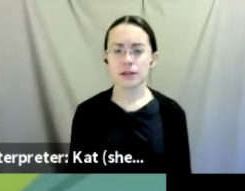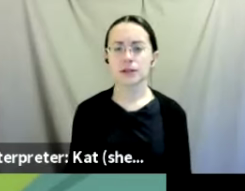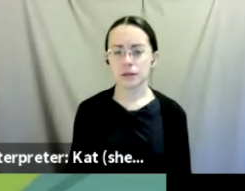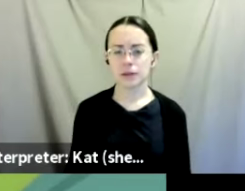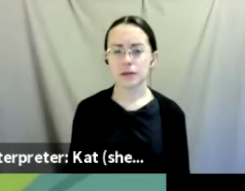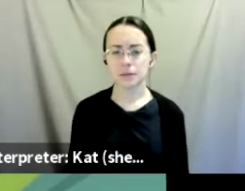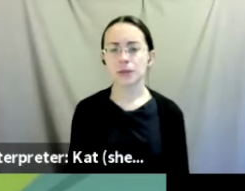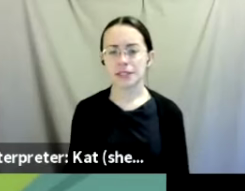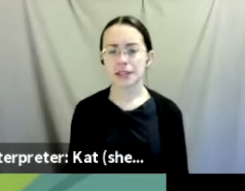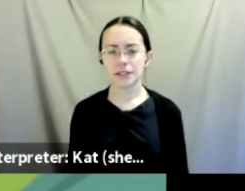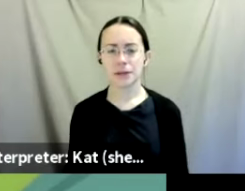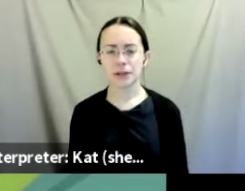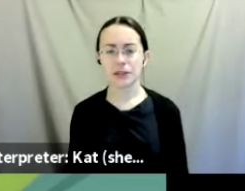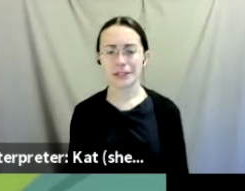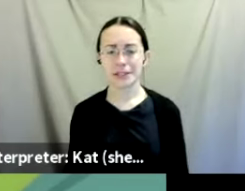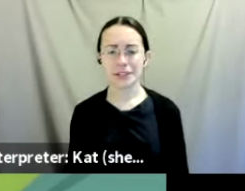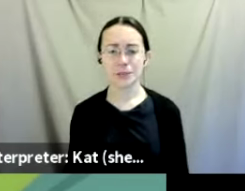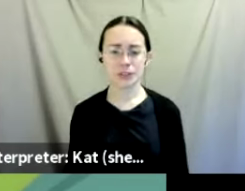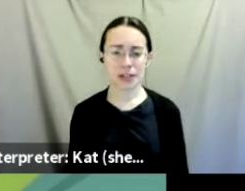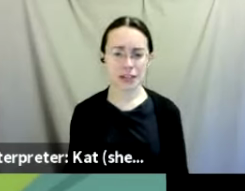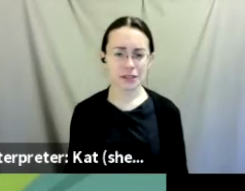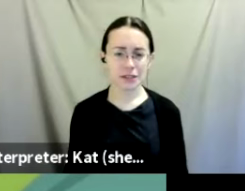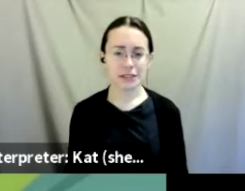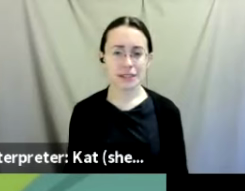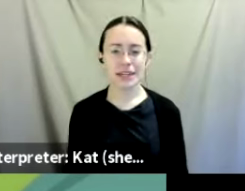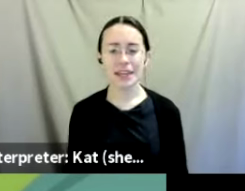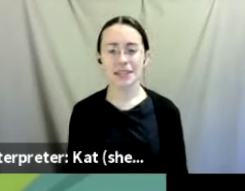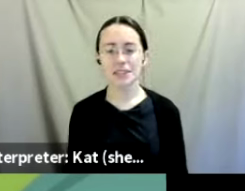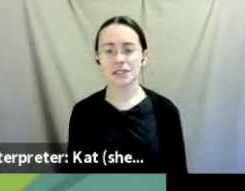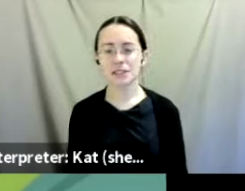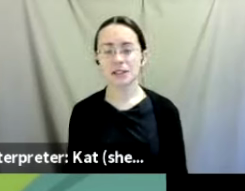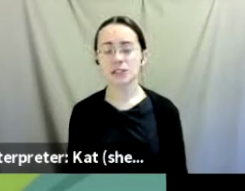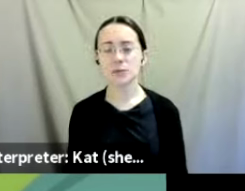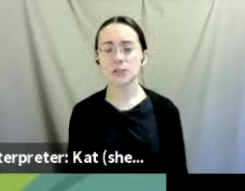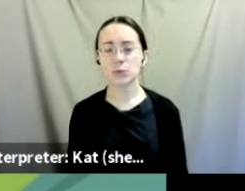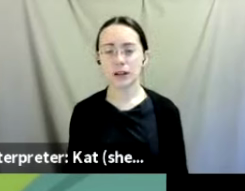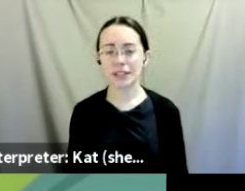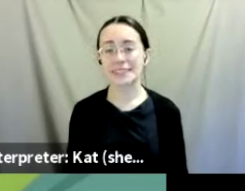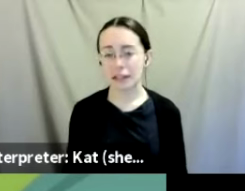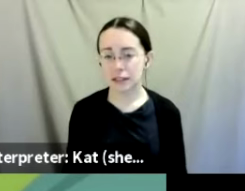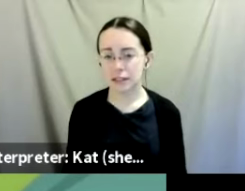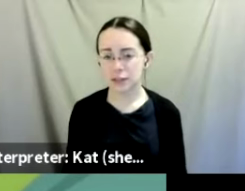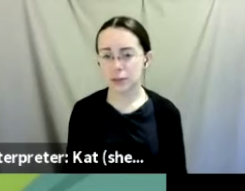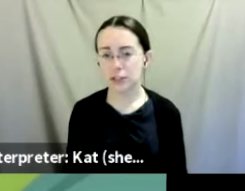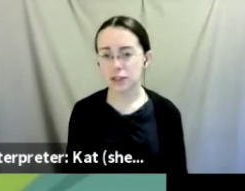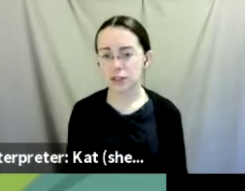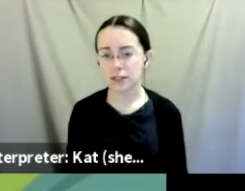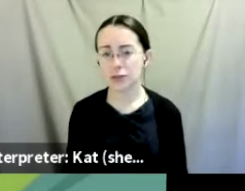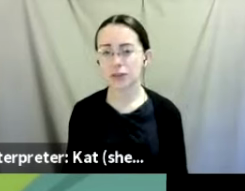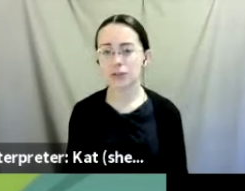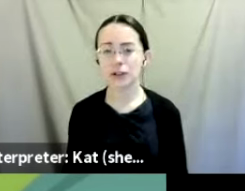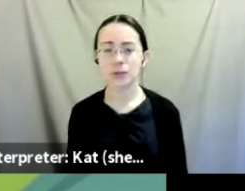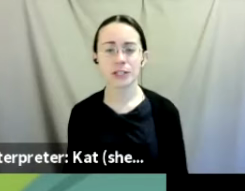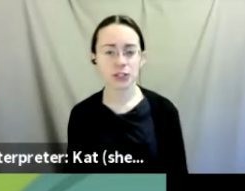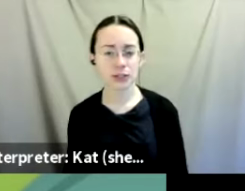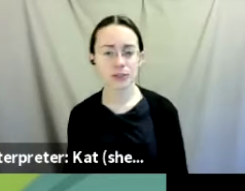we didn't ask about hearing status per se. And in terms of what exactly the deaf community looks like,